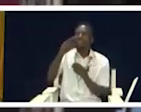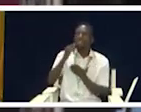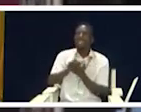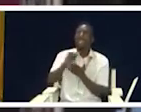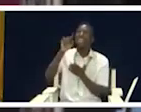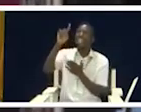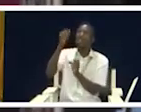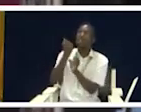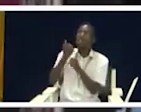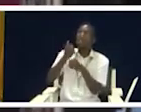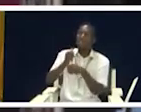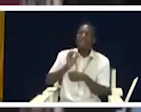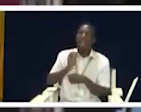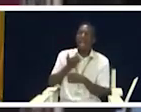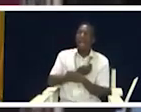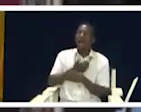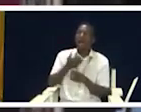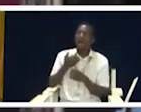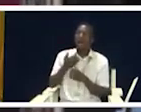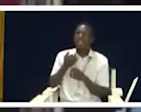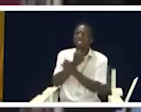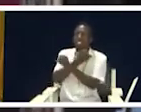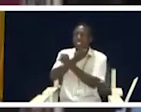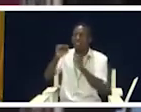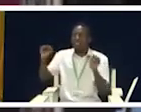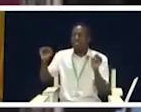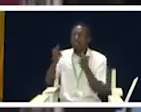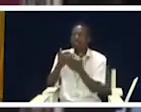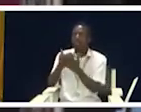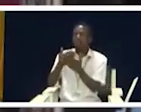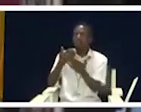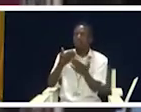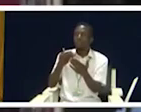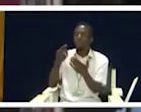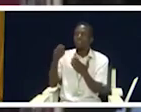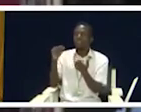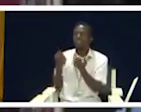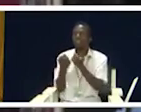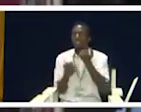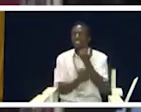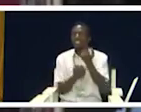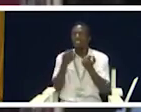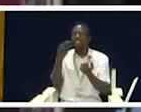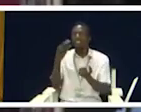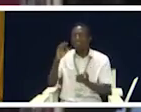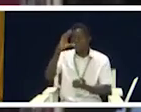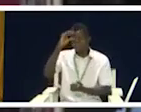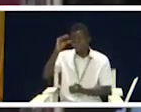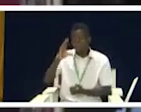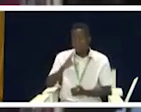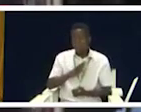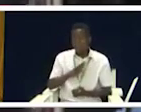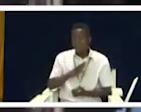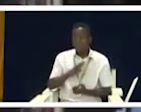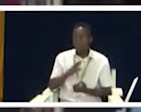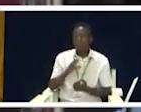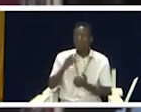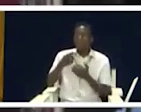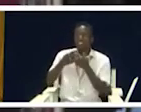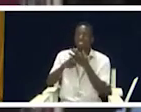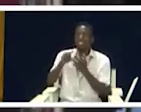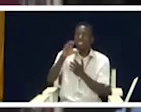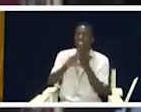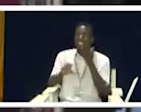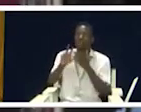salvation before the foundation of the world. Man lost it in the garden. God told him in Genesis 2 verse 17. Genesis 2 verse